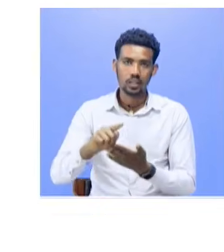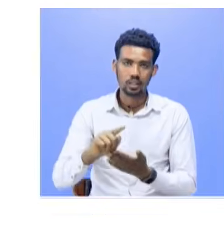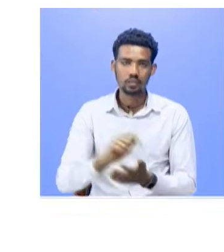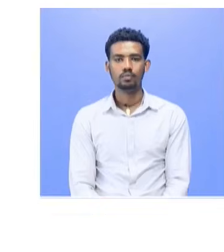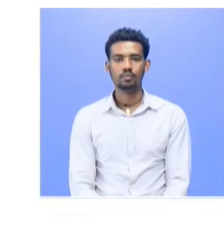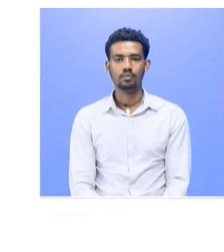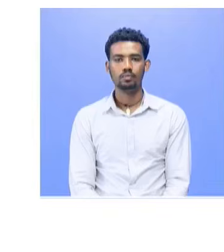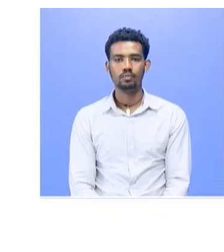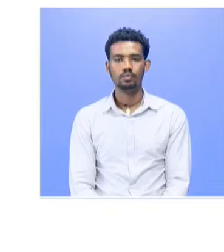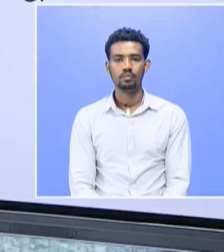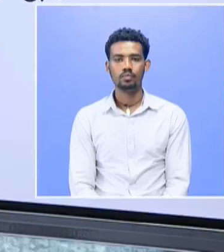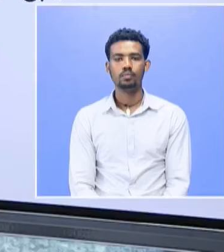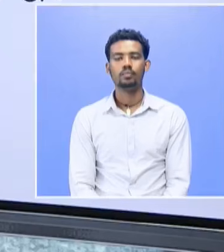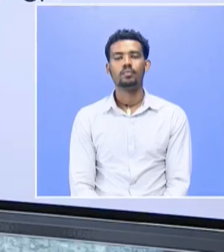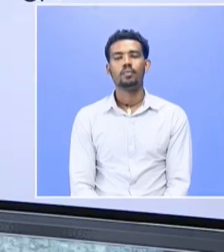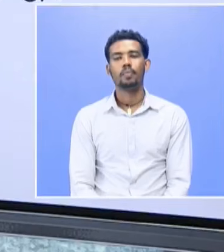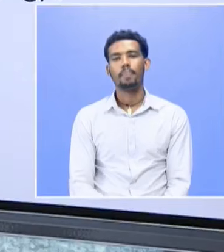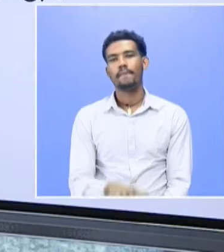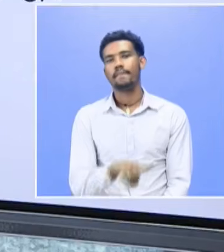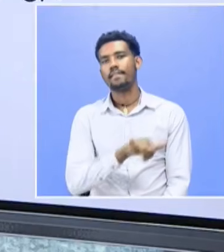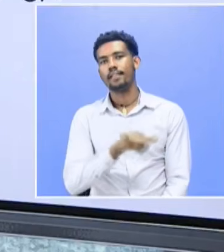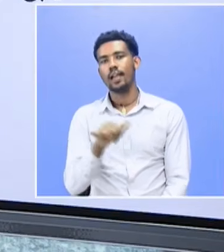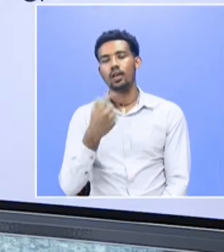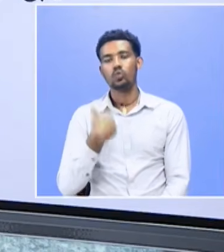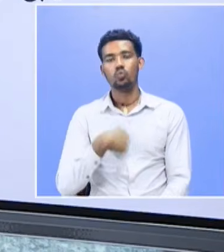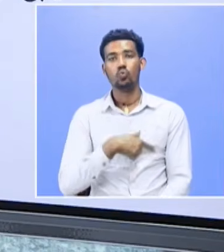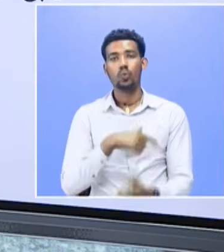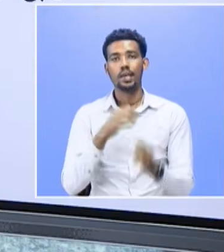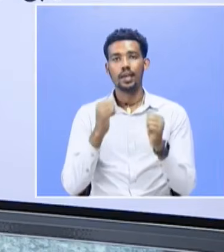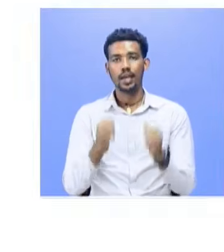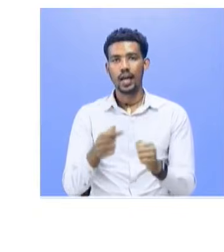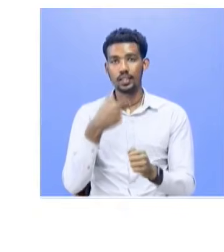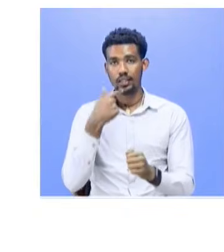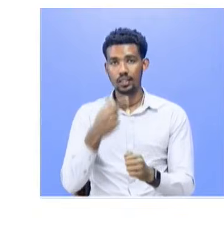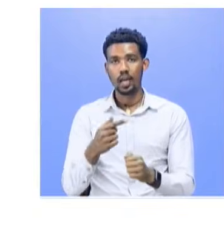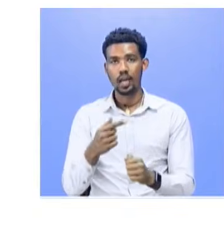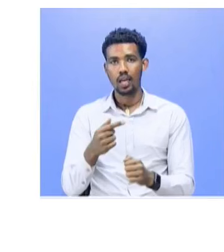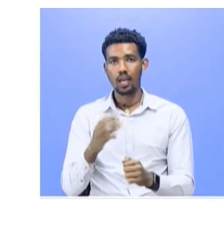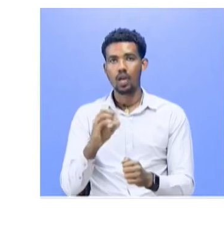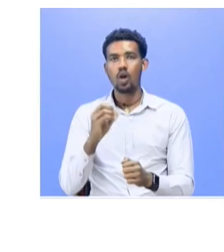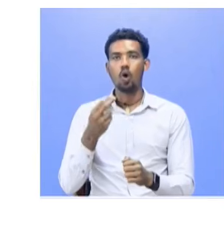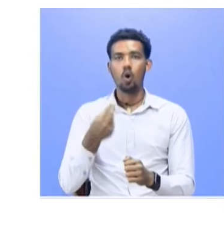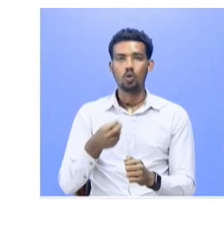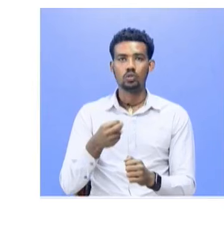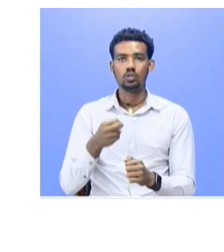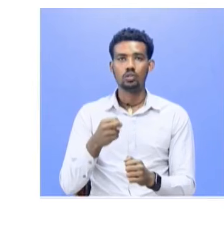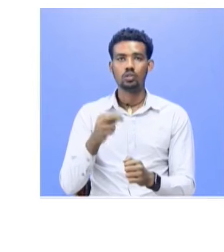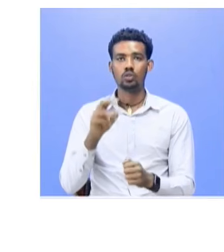week. Like we can say on Monday,